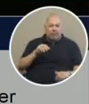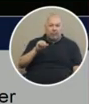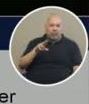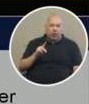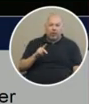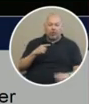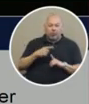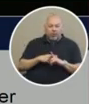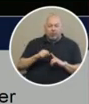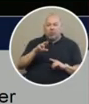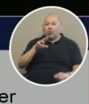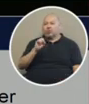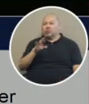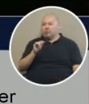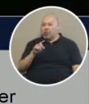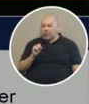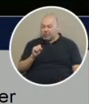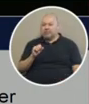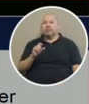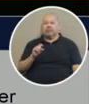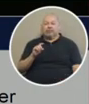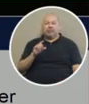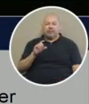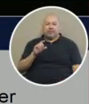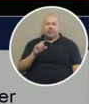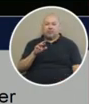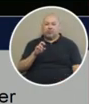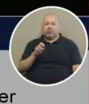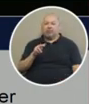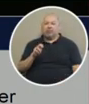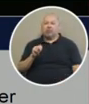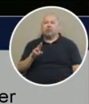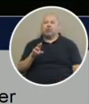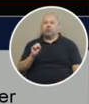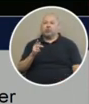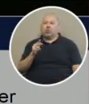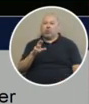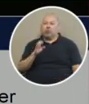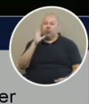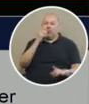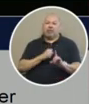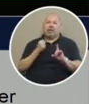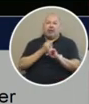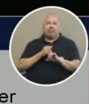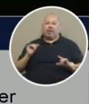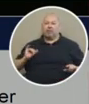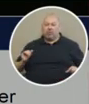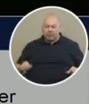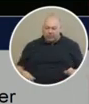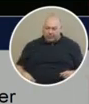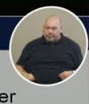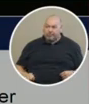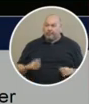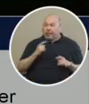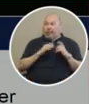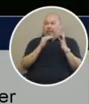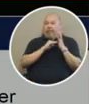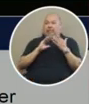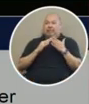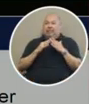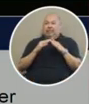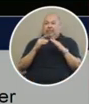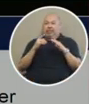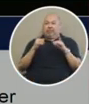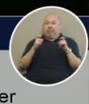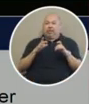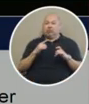rentals or sports tournament fees, those type of revenue sources will be impacted as well. And again, as the city manager